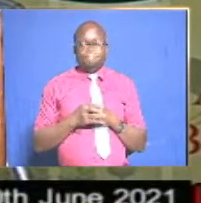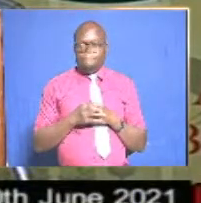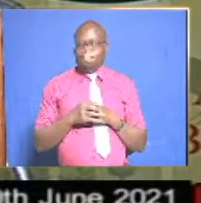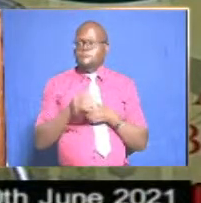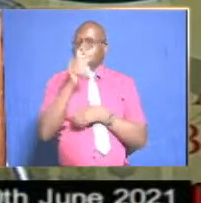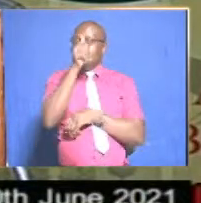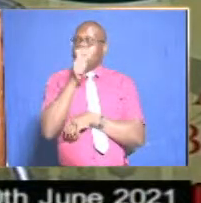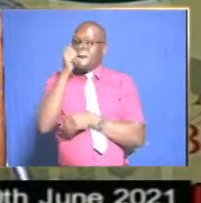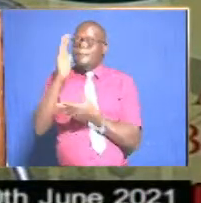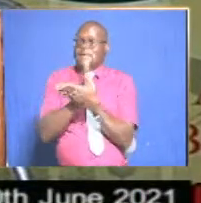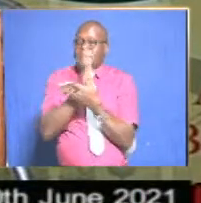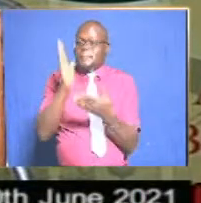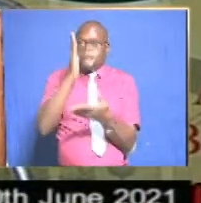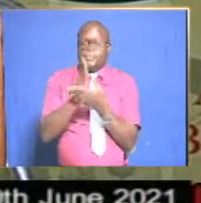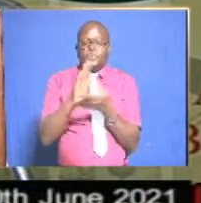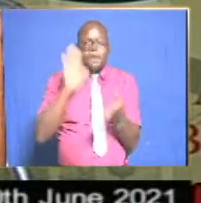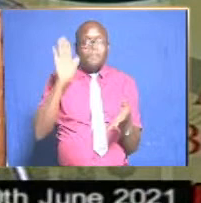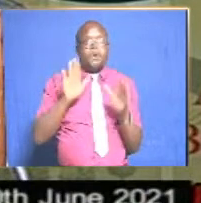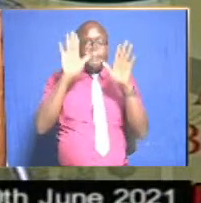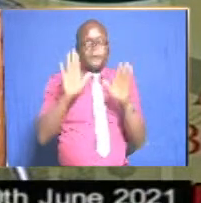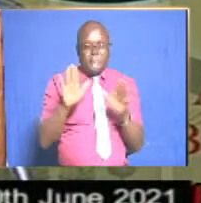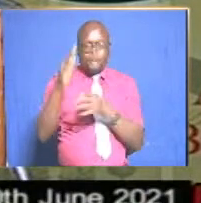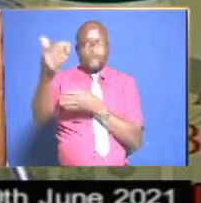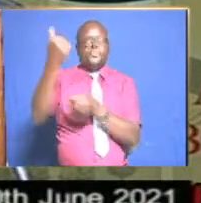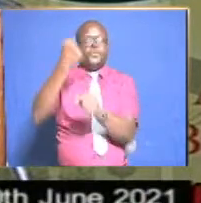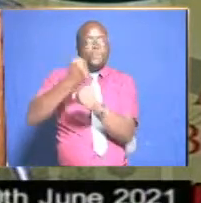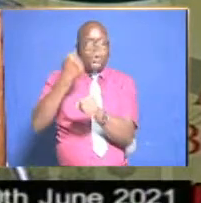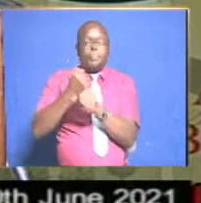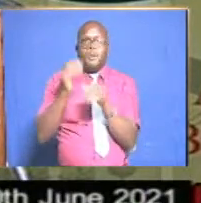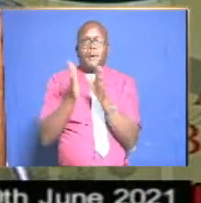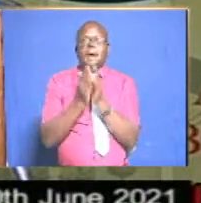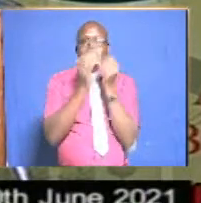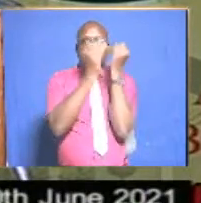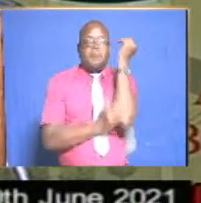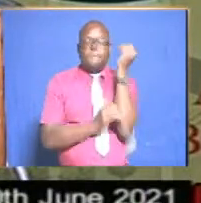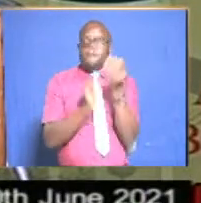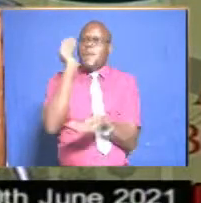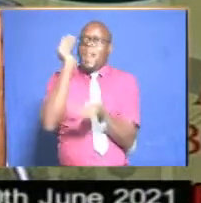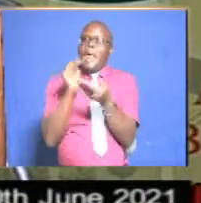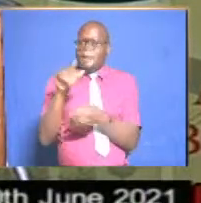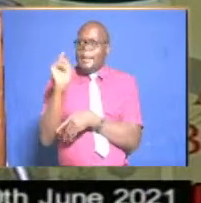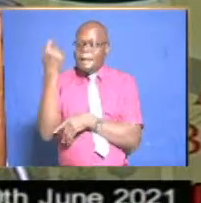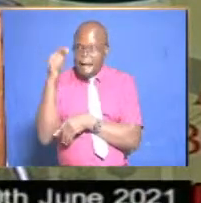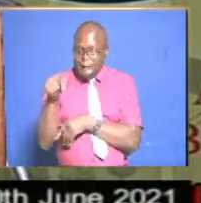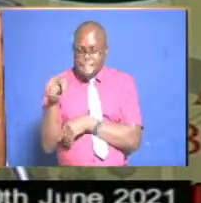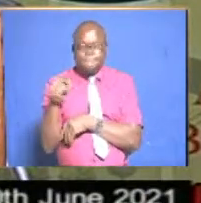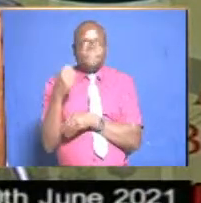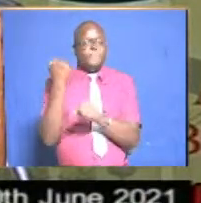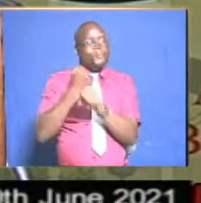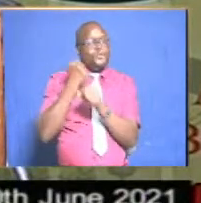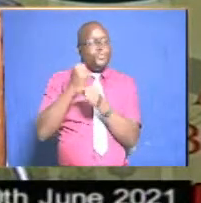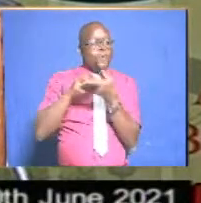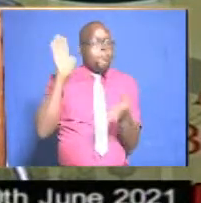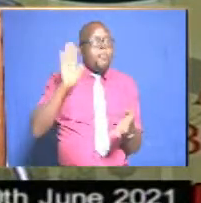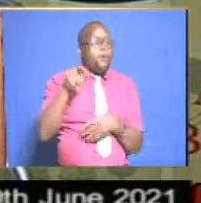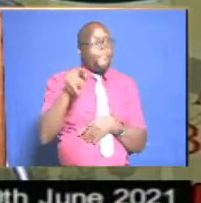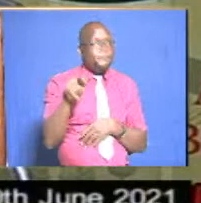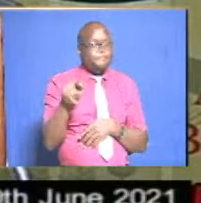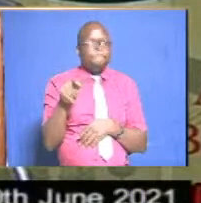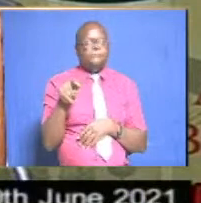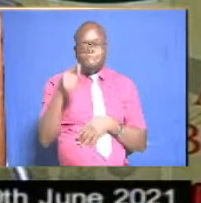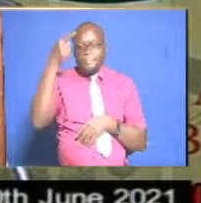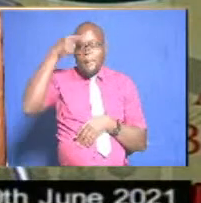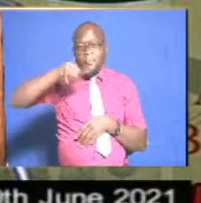private sector remains key to employment creation and poverty reduction in the country. In order to expand the scope and pace of